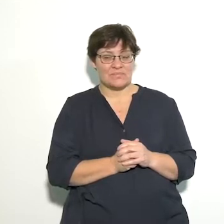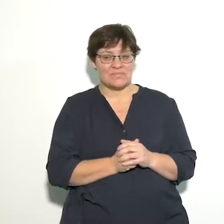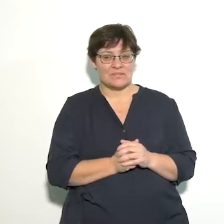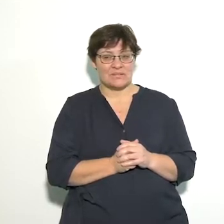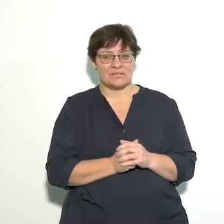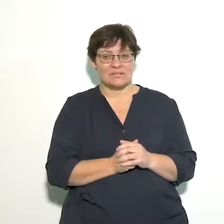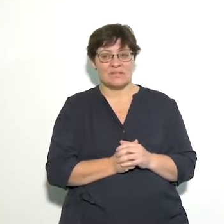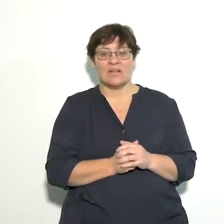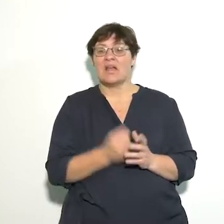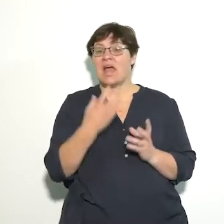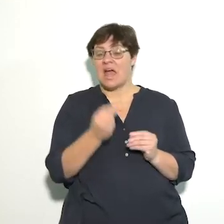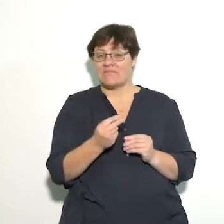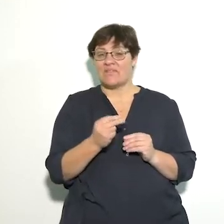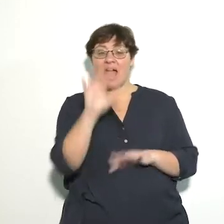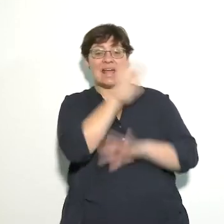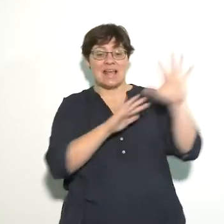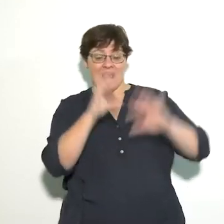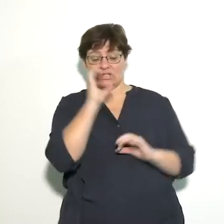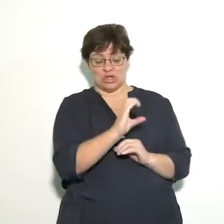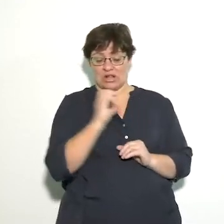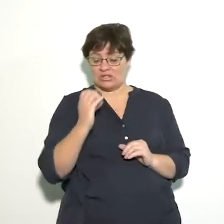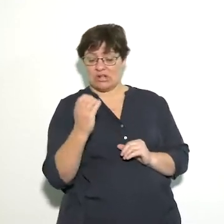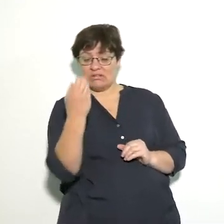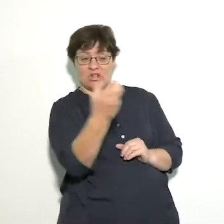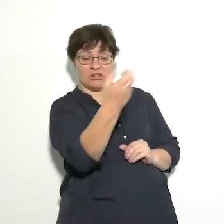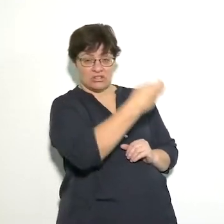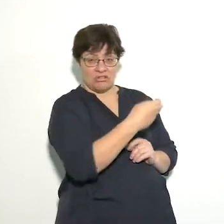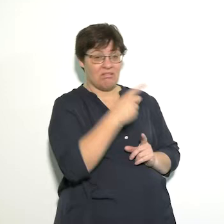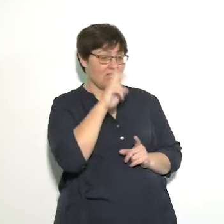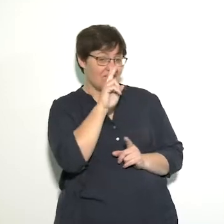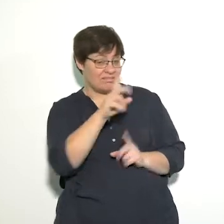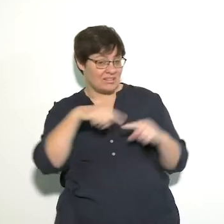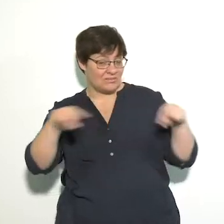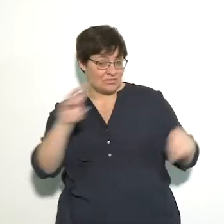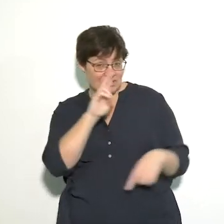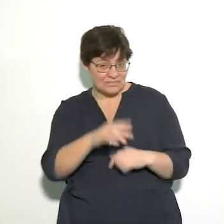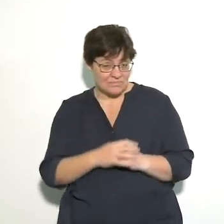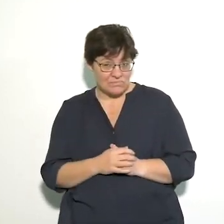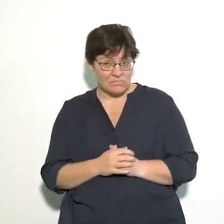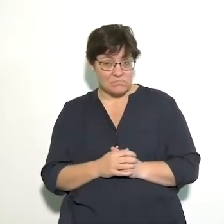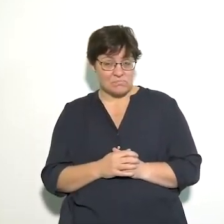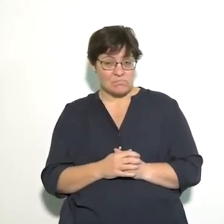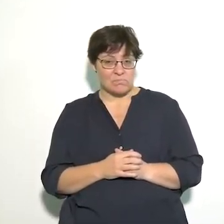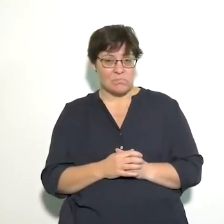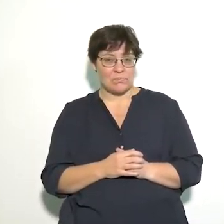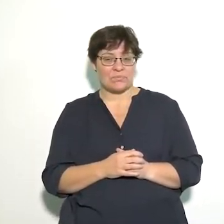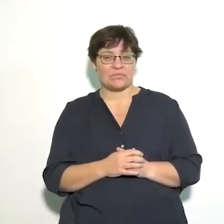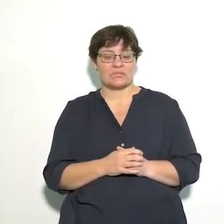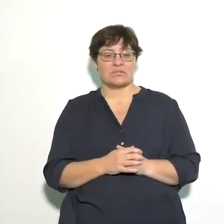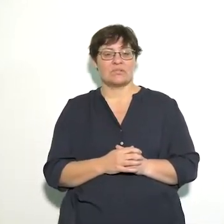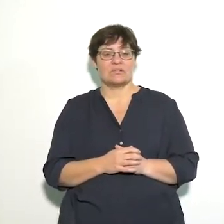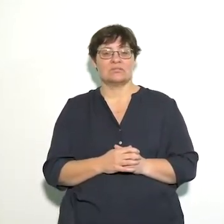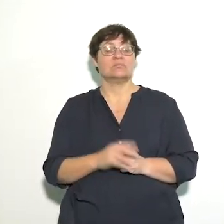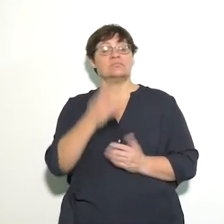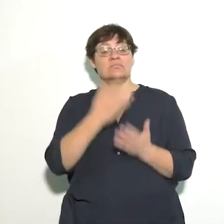So on my quack quack, I've got different colors on the outside, can you see? And then you open it up. So I'm going to put it